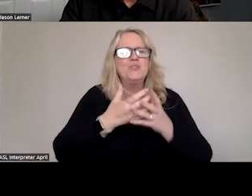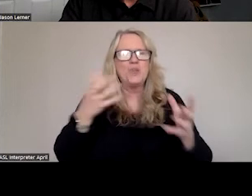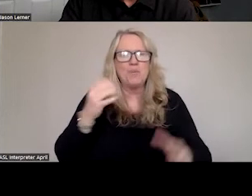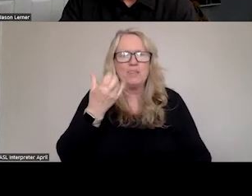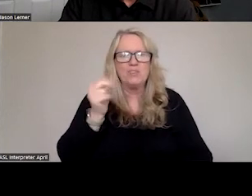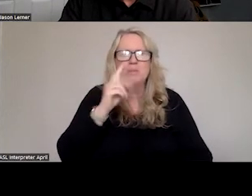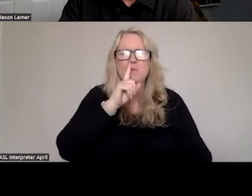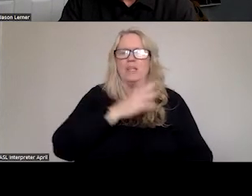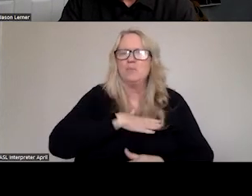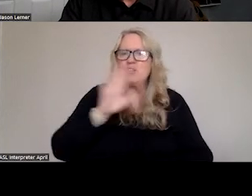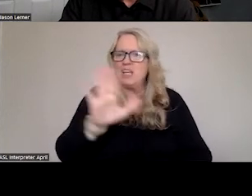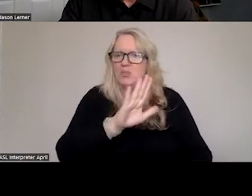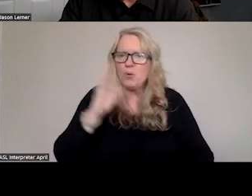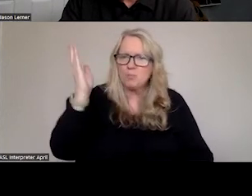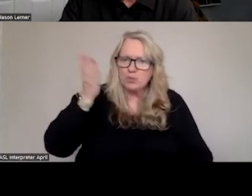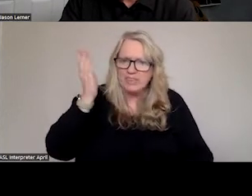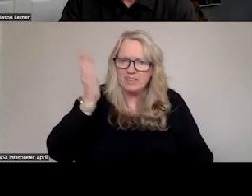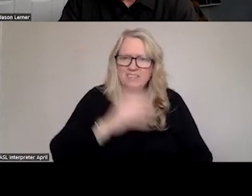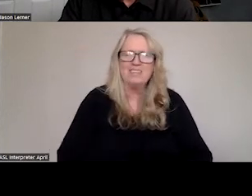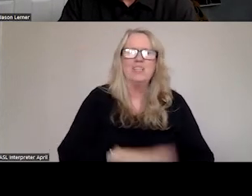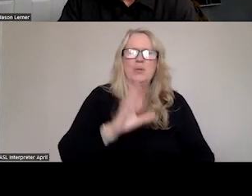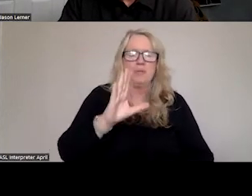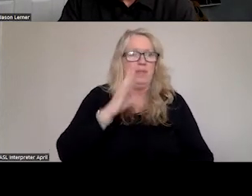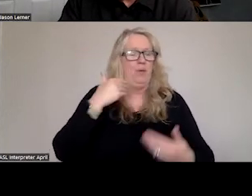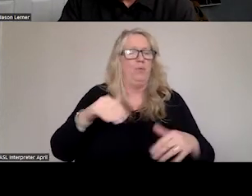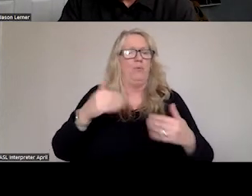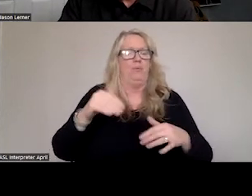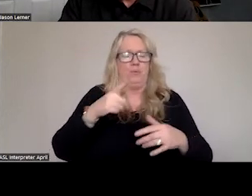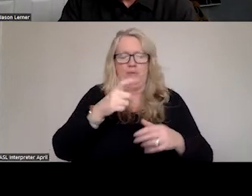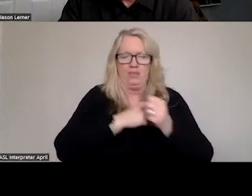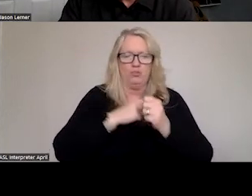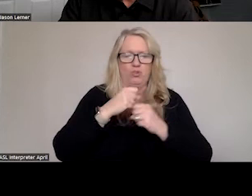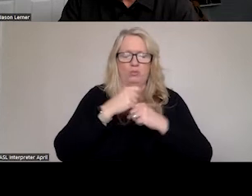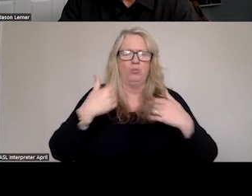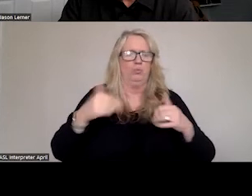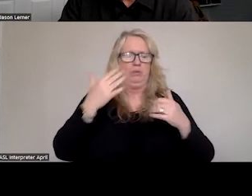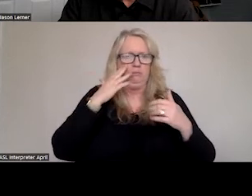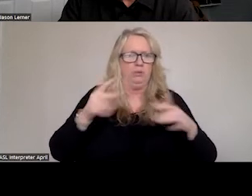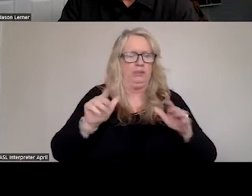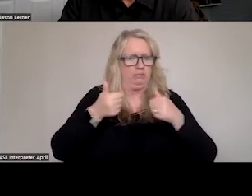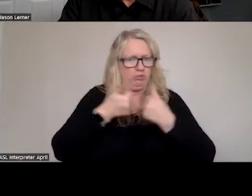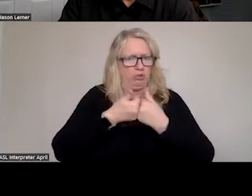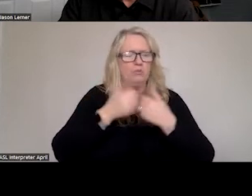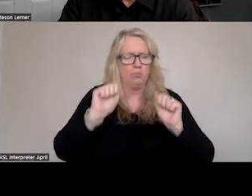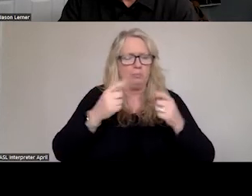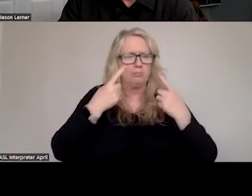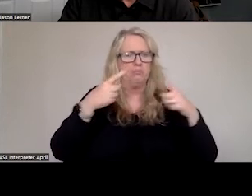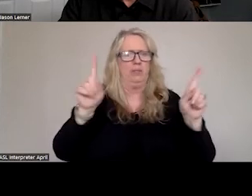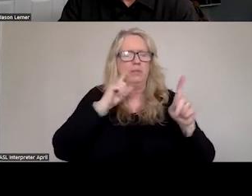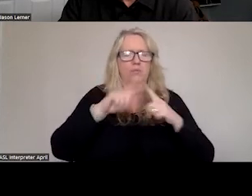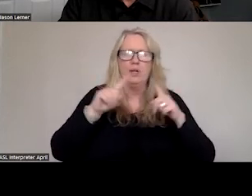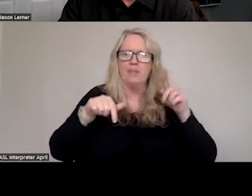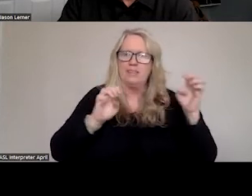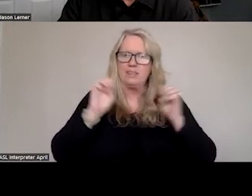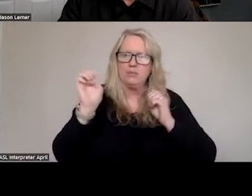your presenting on that. Data infrastructure is a huge challenge to really doing these evaluations successfully. And I think the methods that your